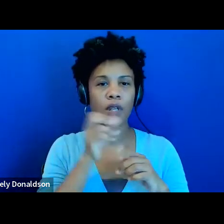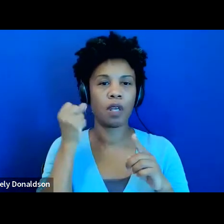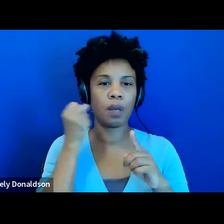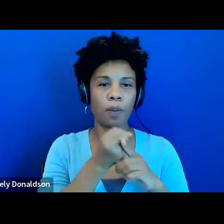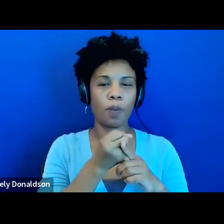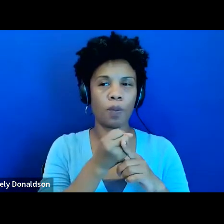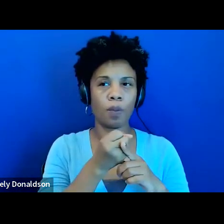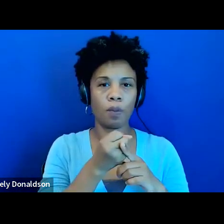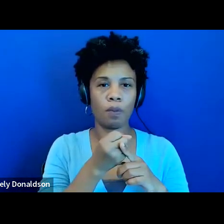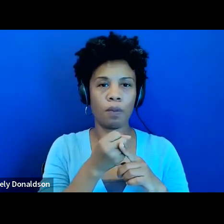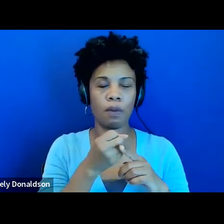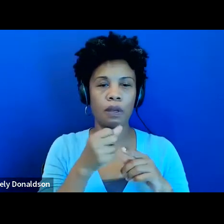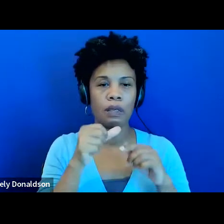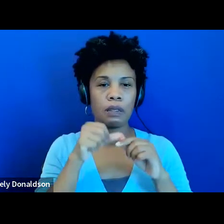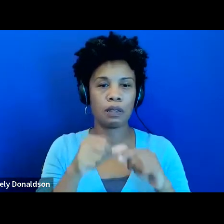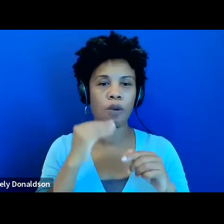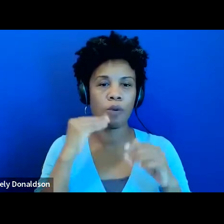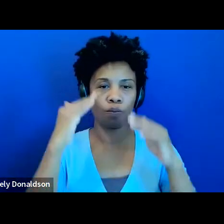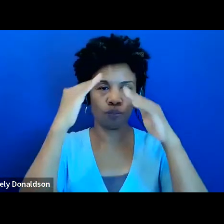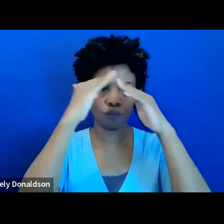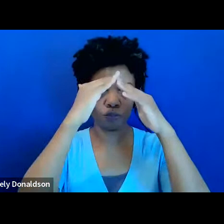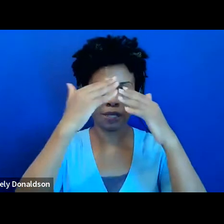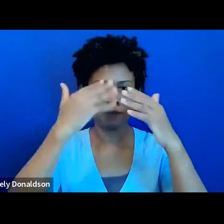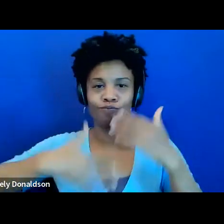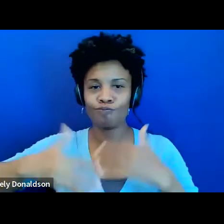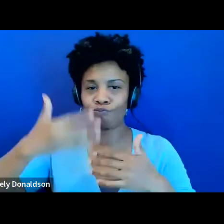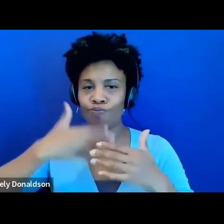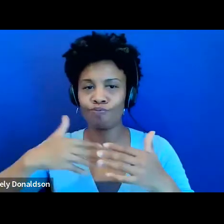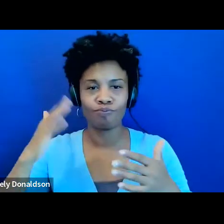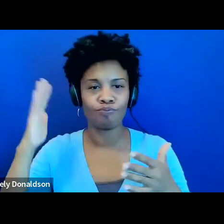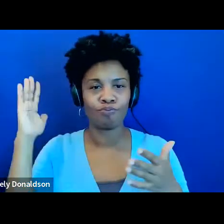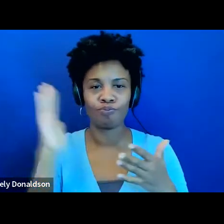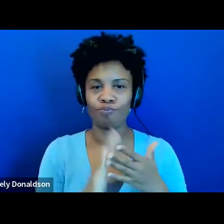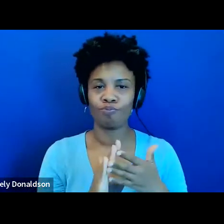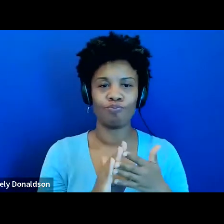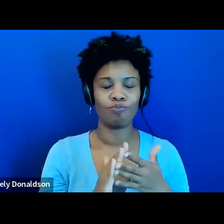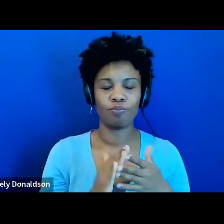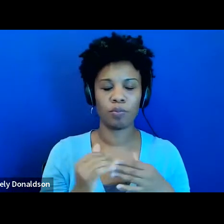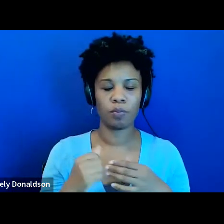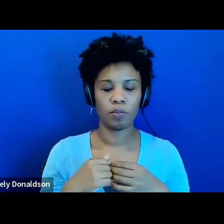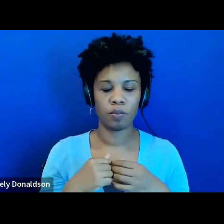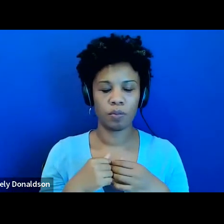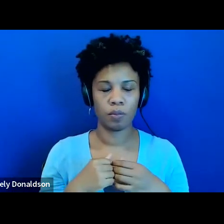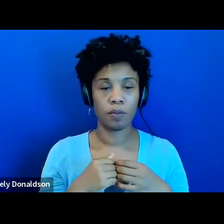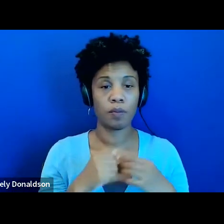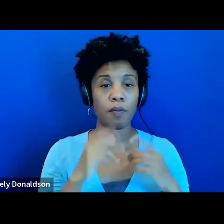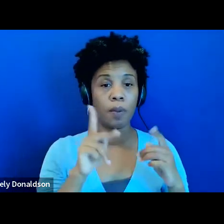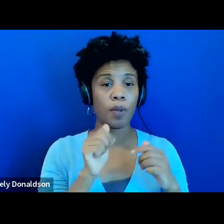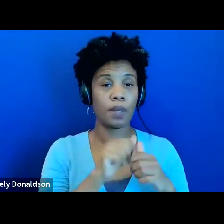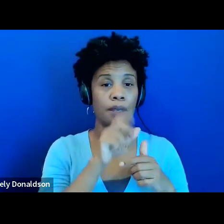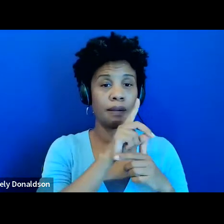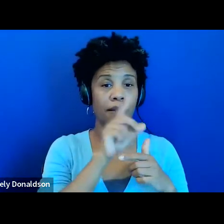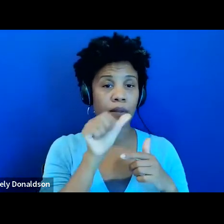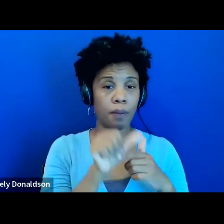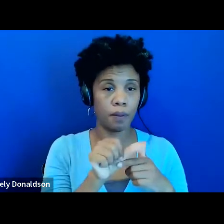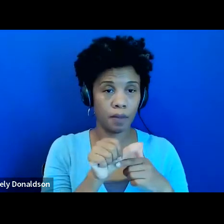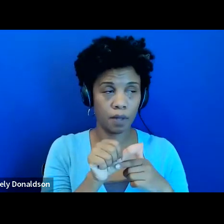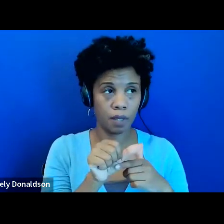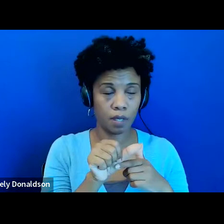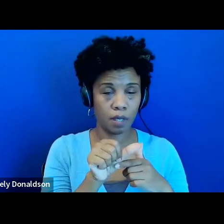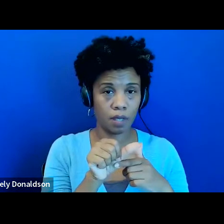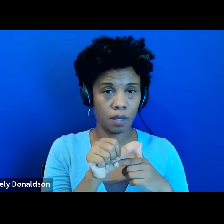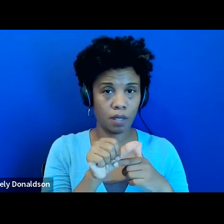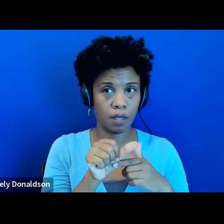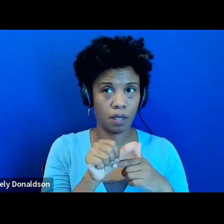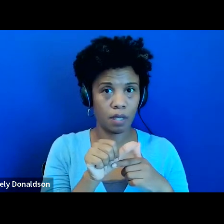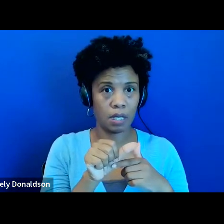Firstly, persons with disabilities are not more susceptible to COVID-19. Therefore, the question is asked, what